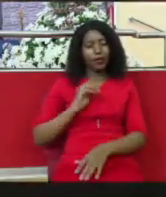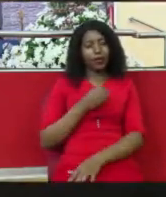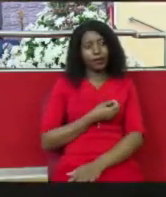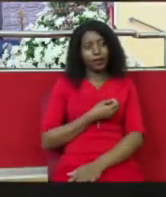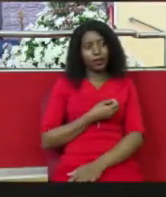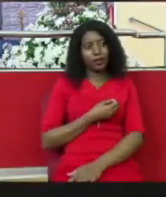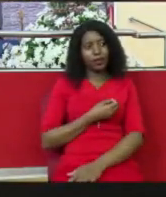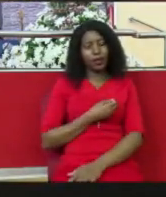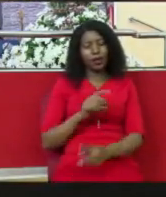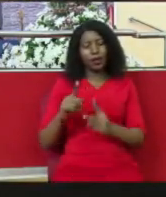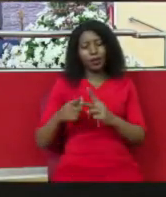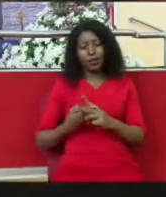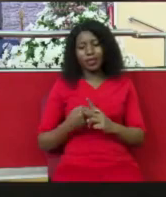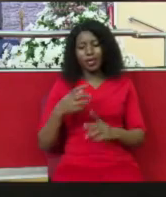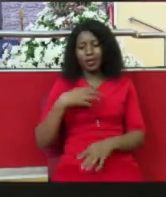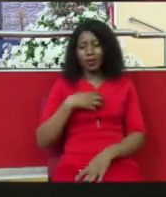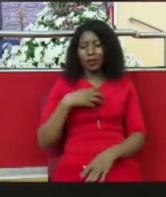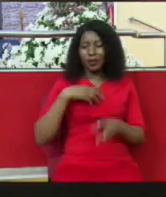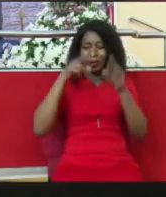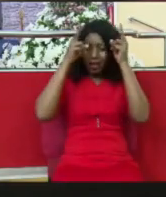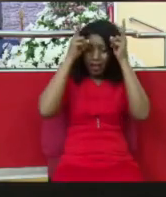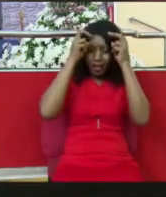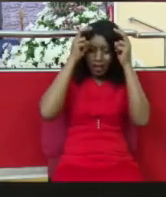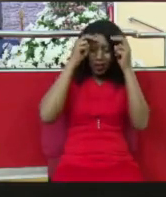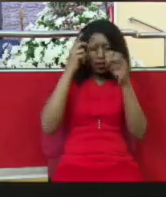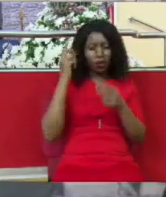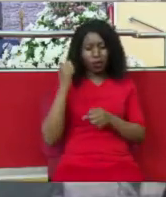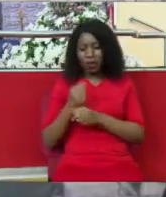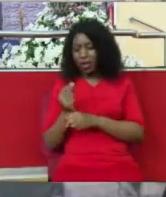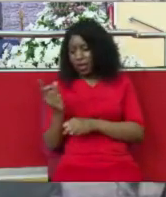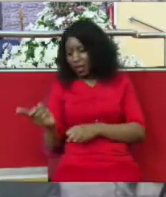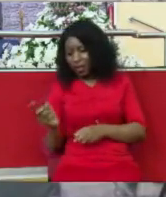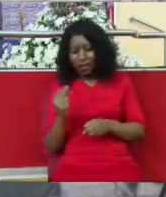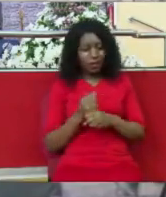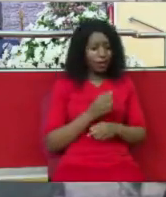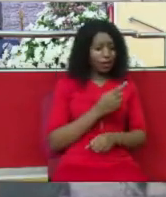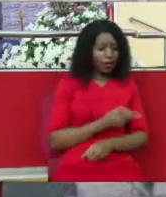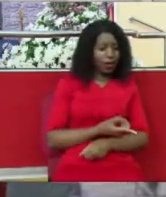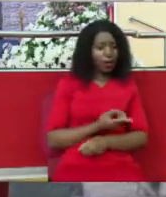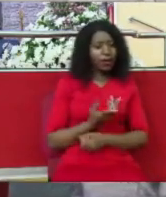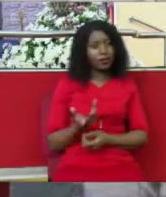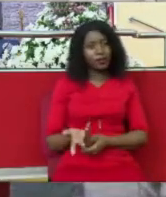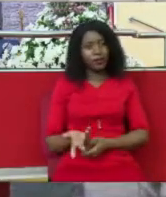We start blaming the devil. Oh, the devil has done this, the devil has done the other.